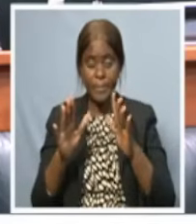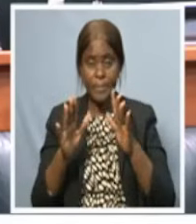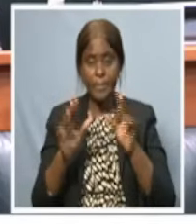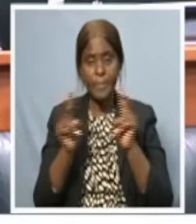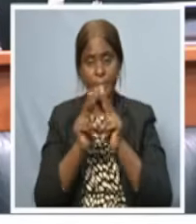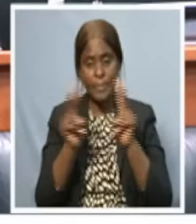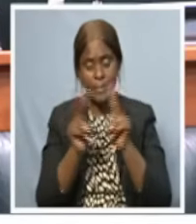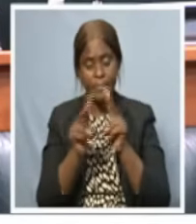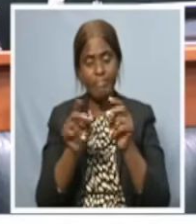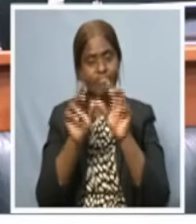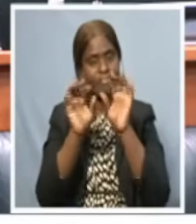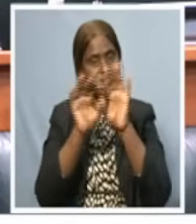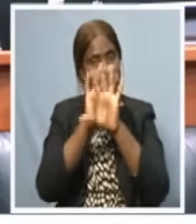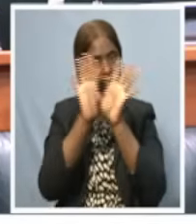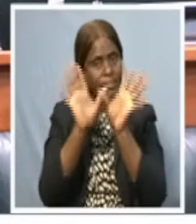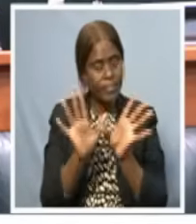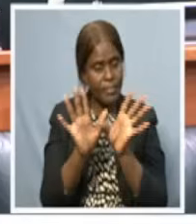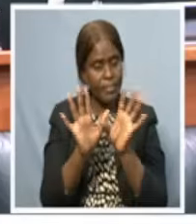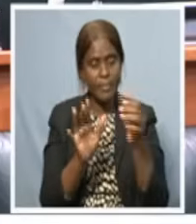verified